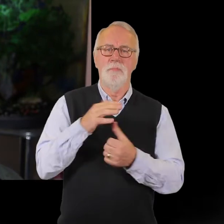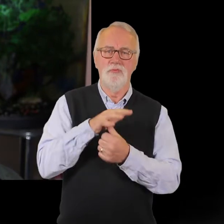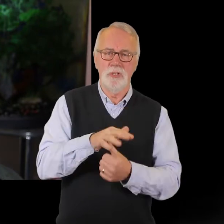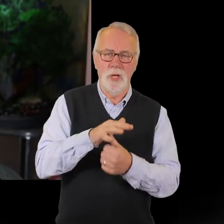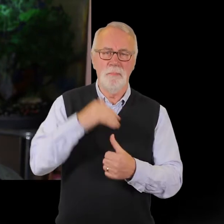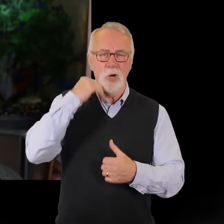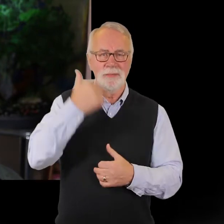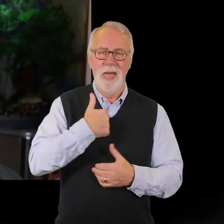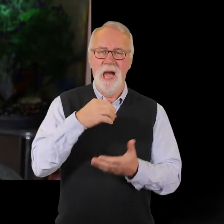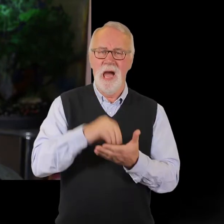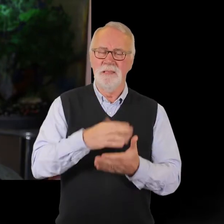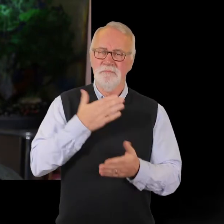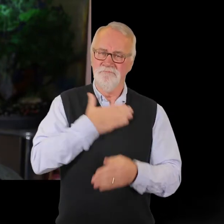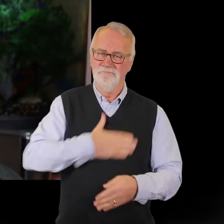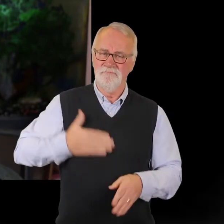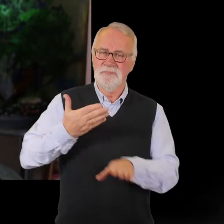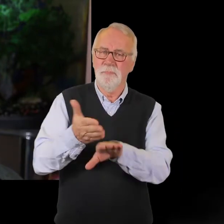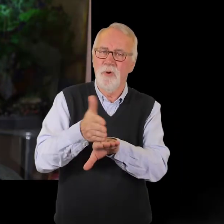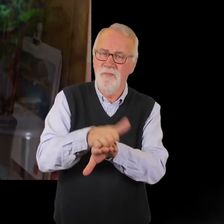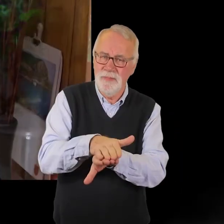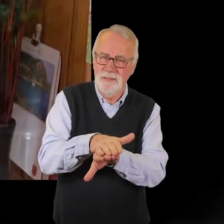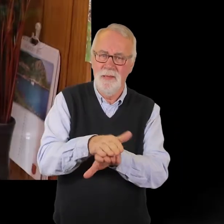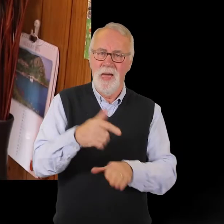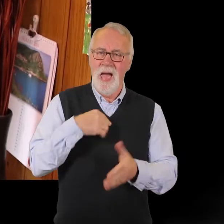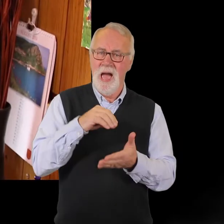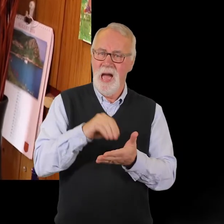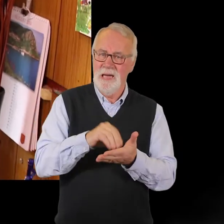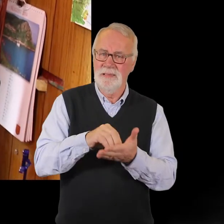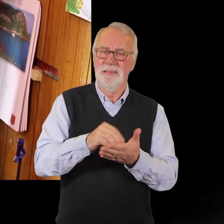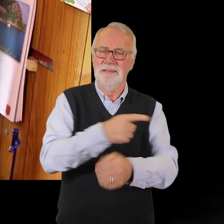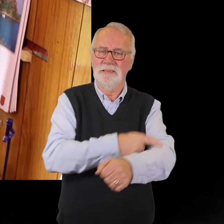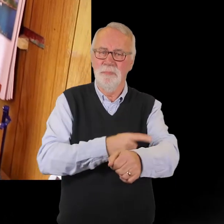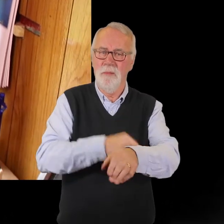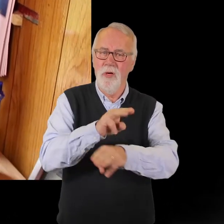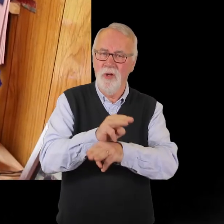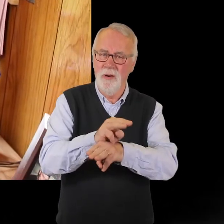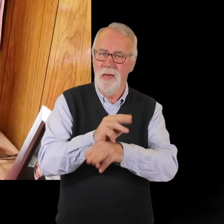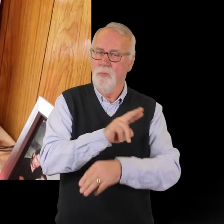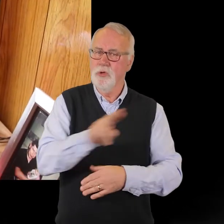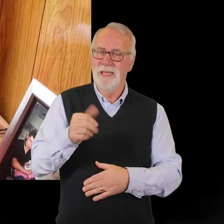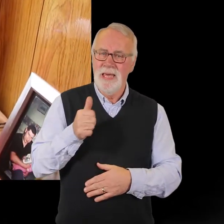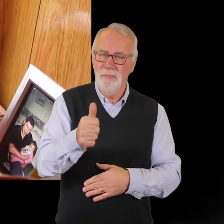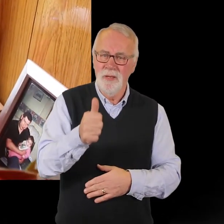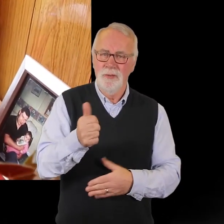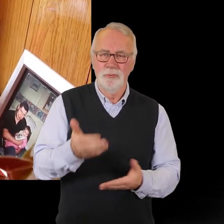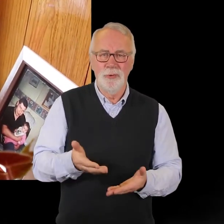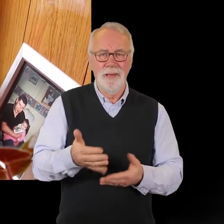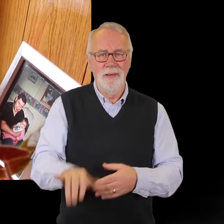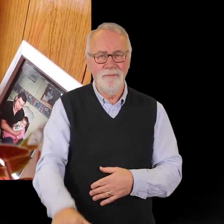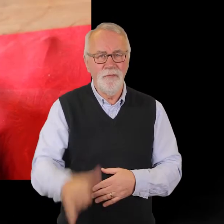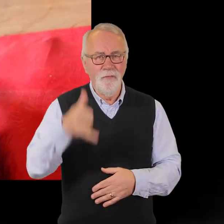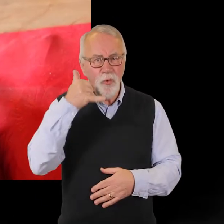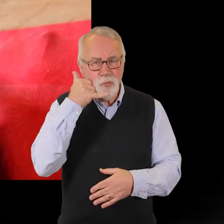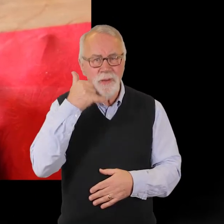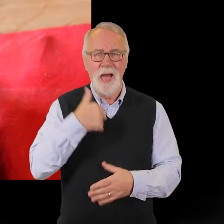had a disabled mother, and I wasn't able to lift the telephone, and I had no one to help me, and it was just like, what am I going to